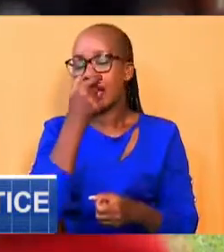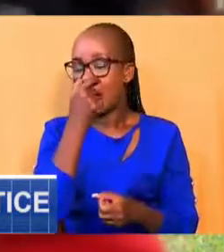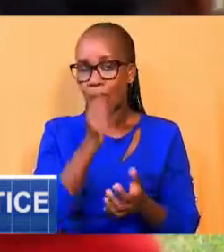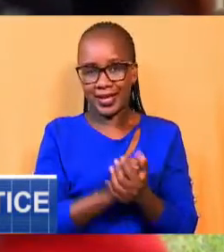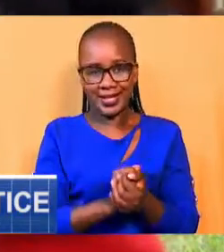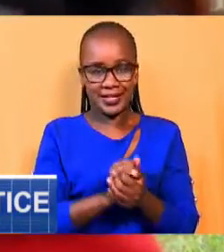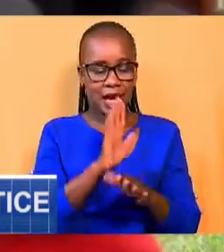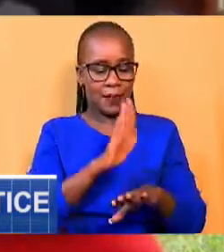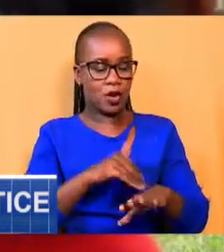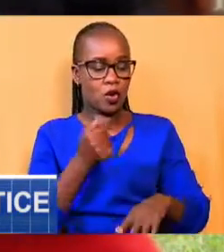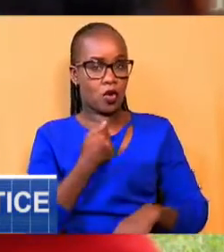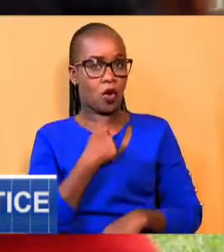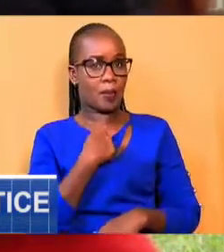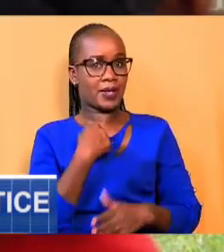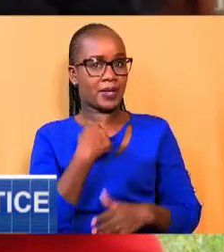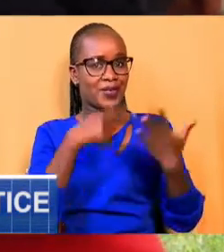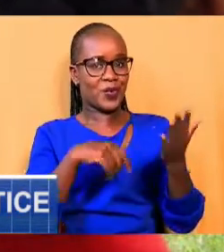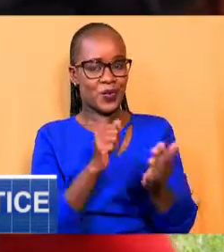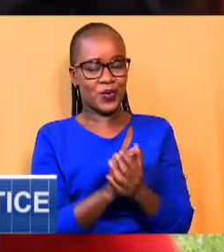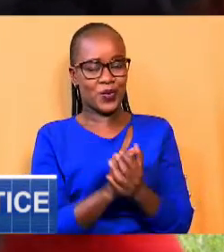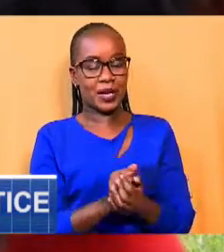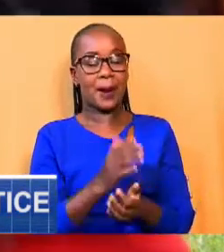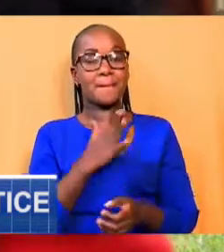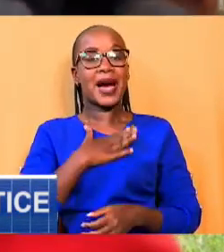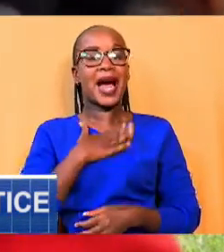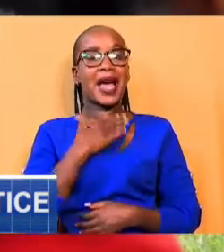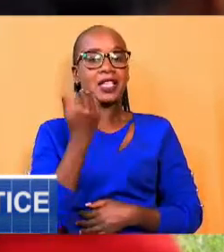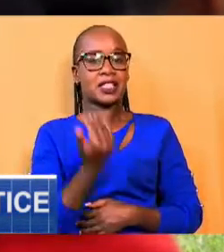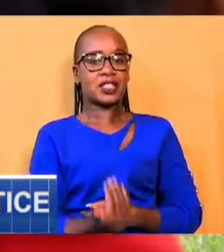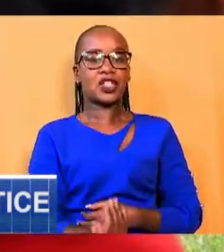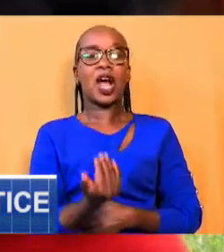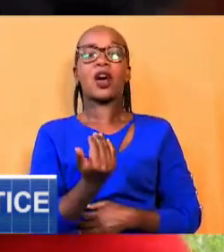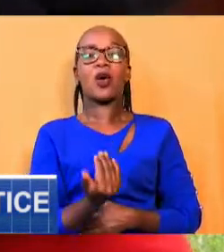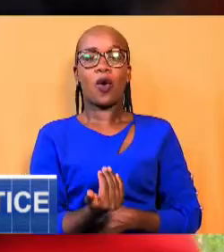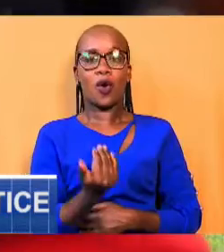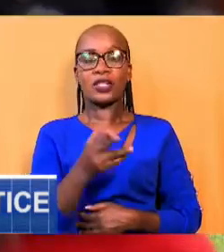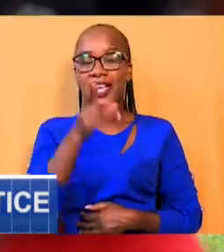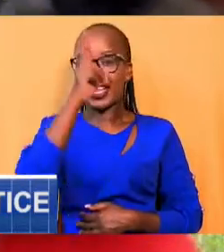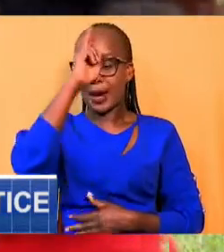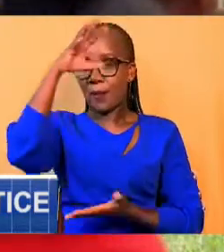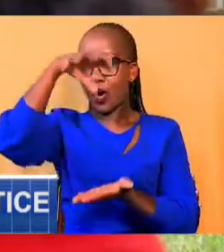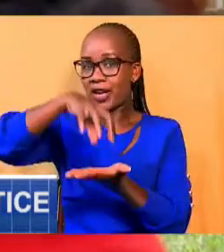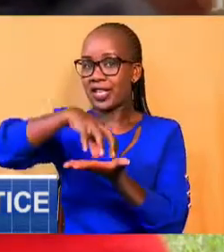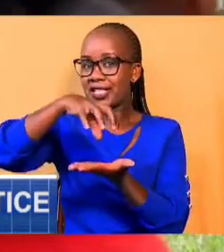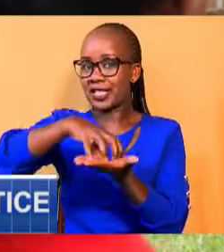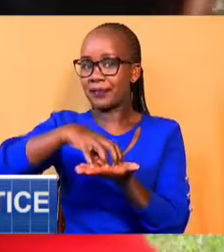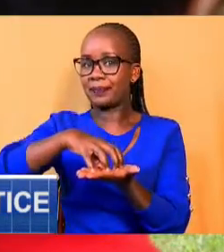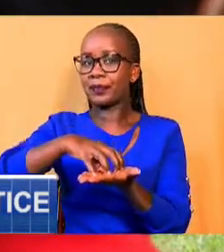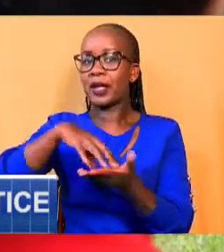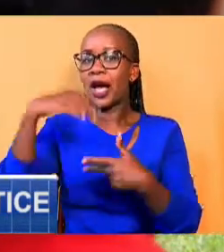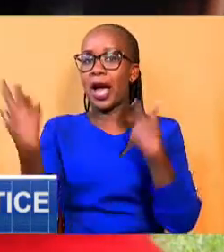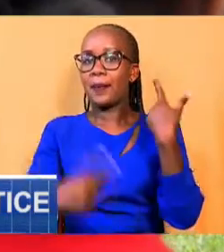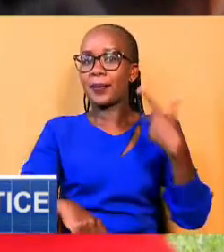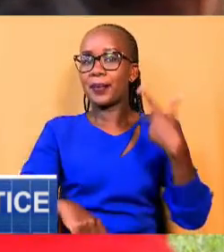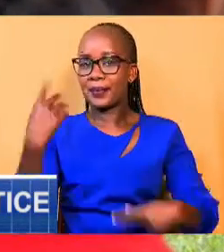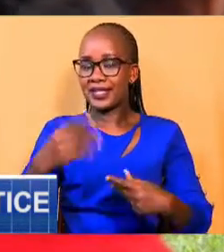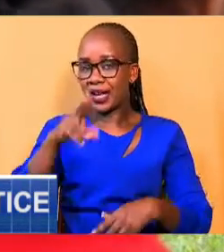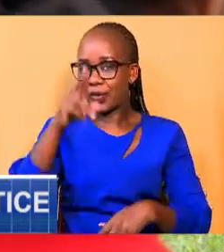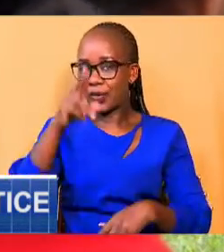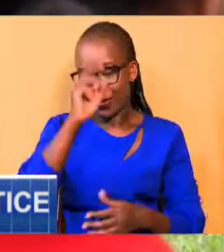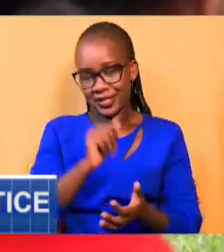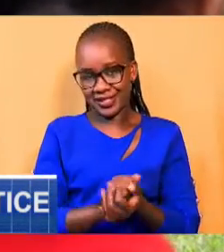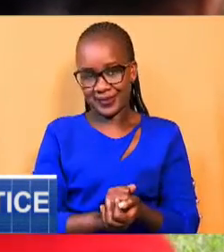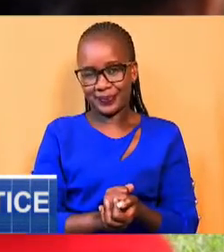wished. Wakaniita wakasema ati mtoto wangu ako kwa police station na anachapwa na